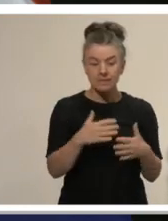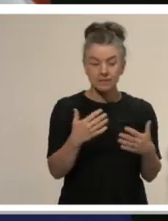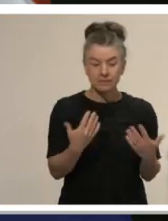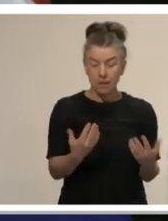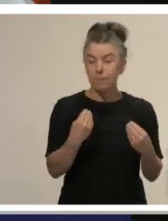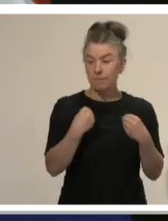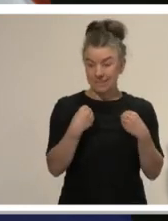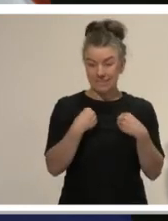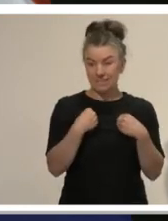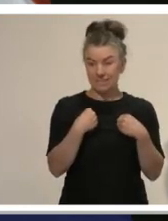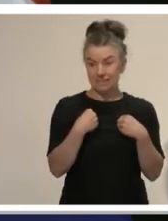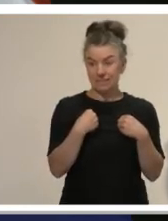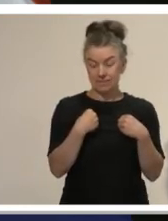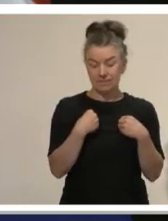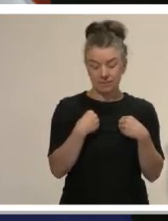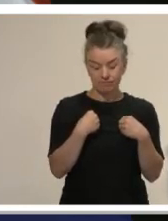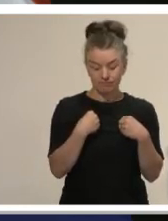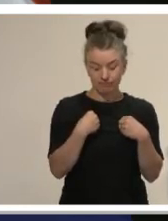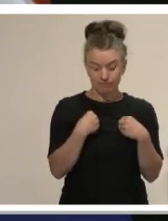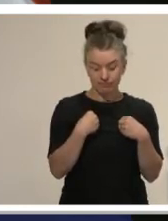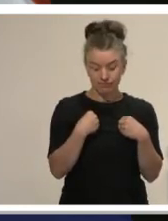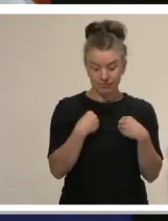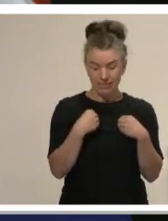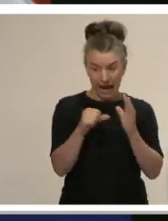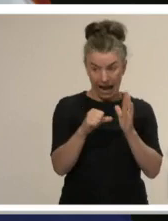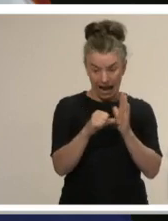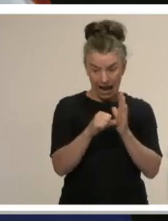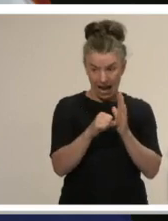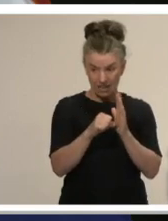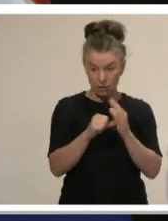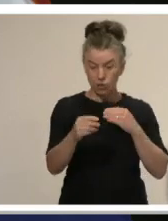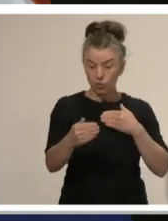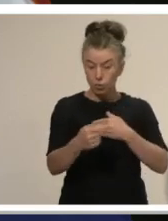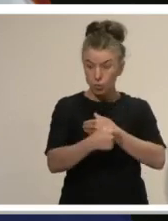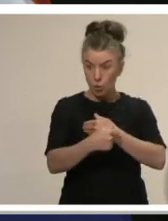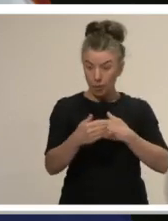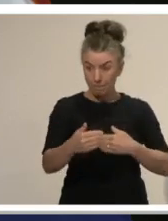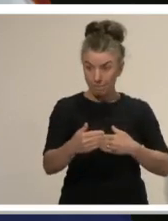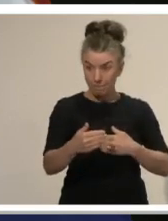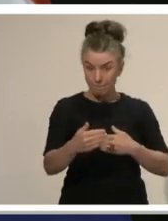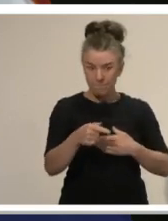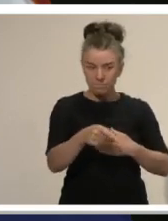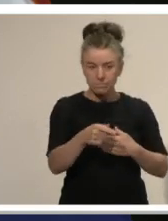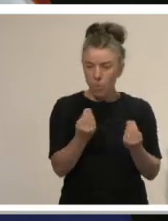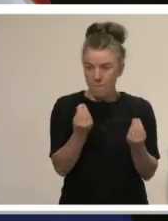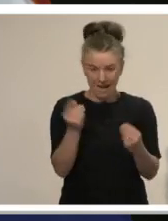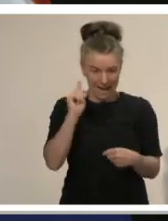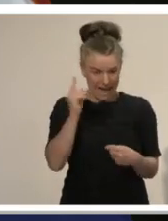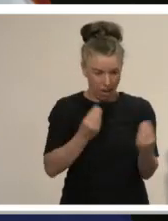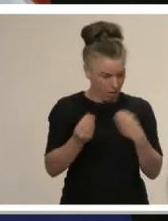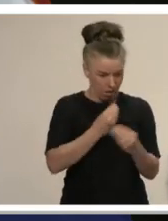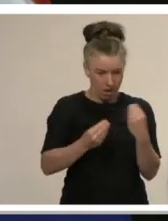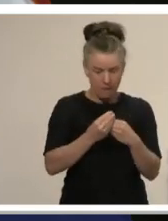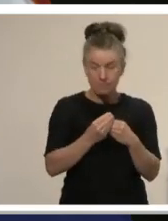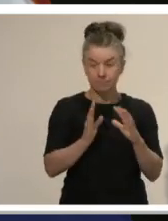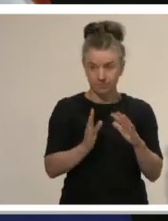have struggled with some of the short-term but immediate impacts on their cash flow. Now we're looking